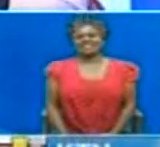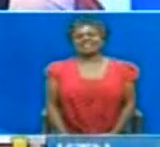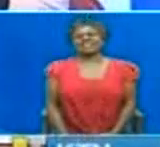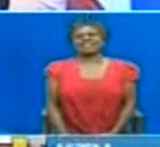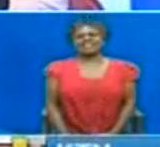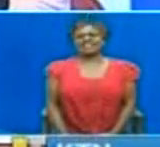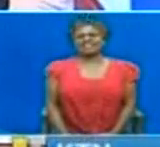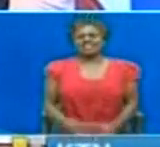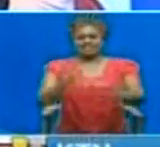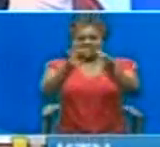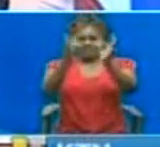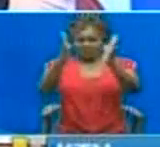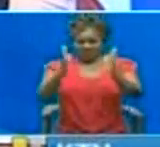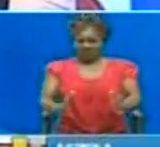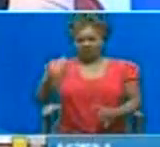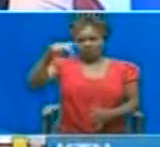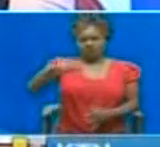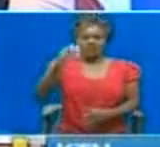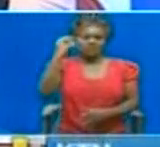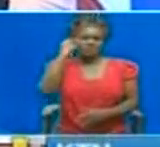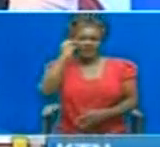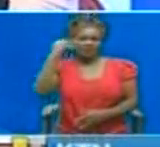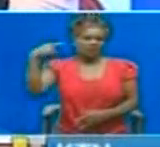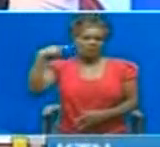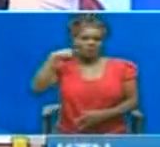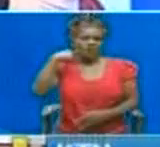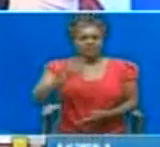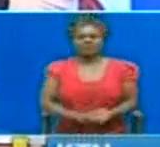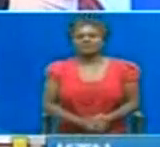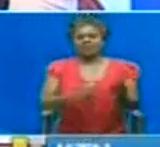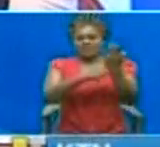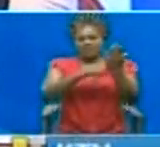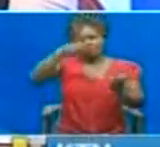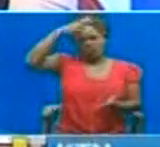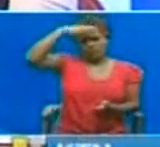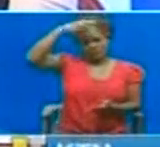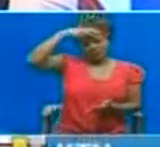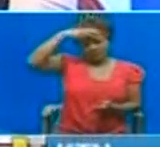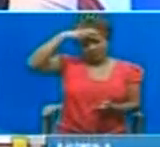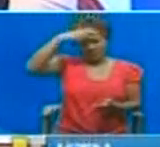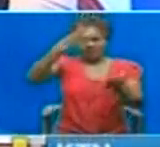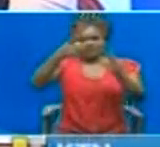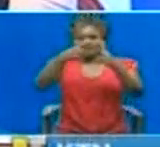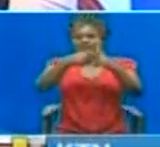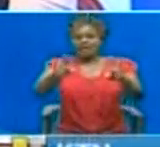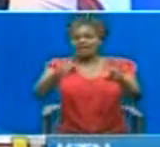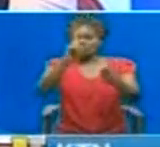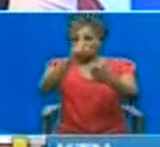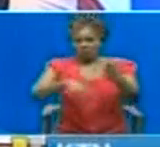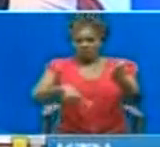Well, our sign language interpreter tonight is Marisha Owiti. My name is Wilson Mburu. Let's start with